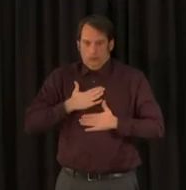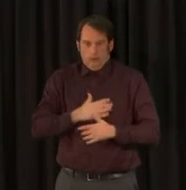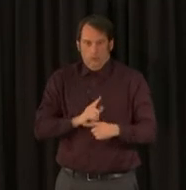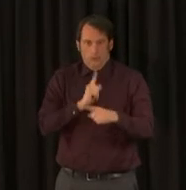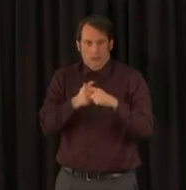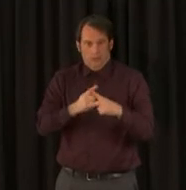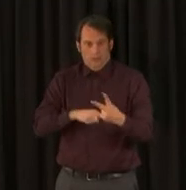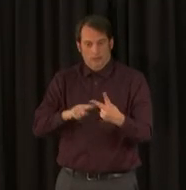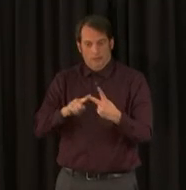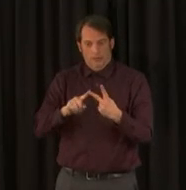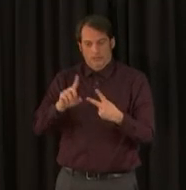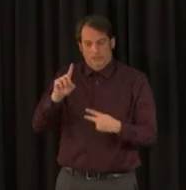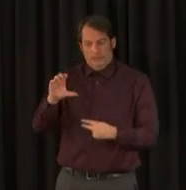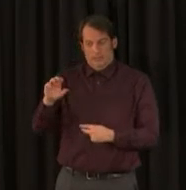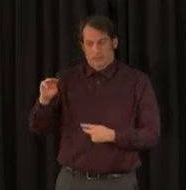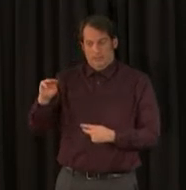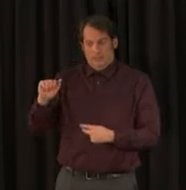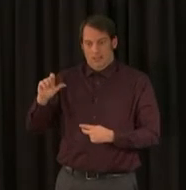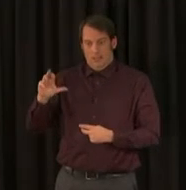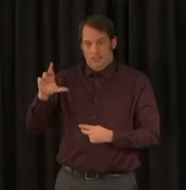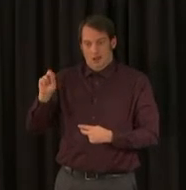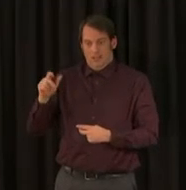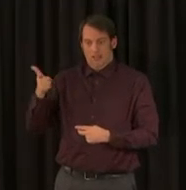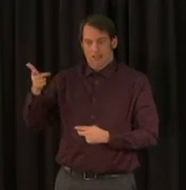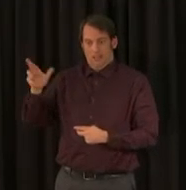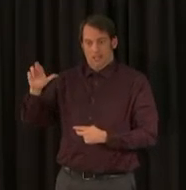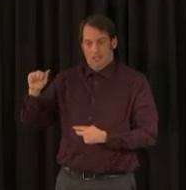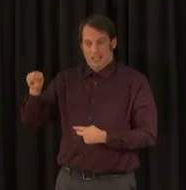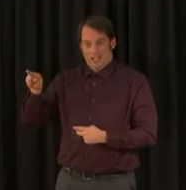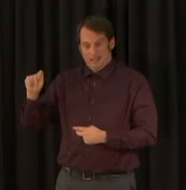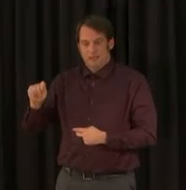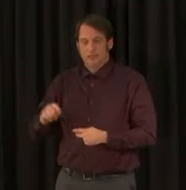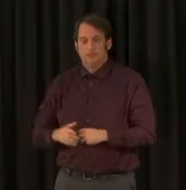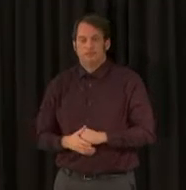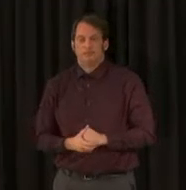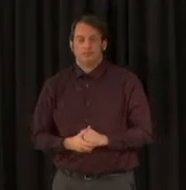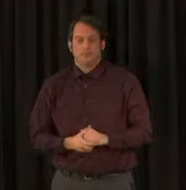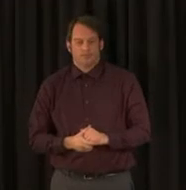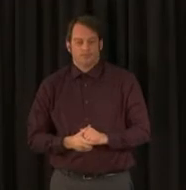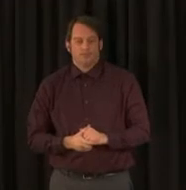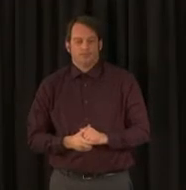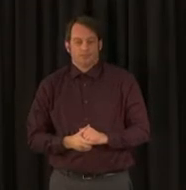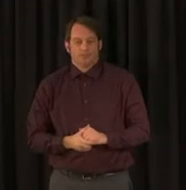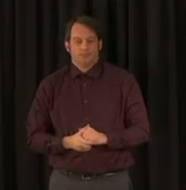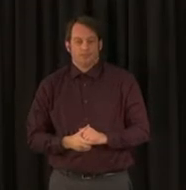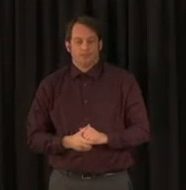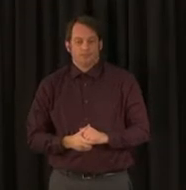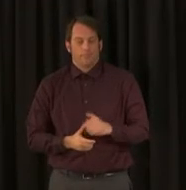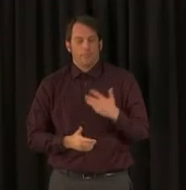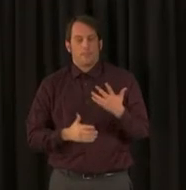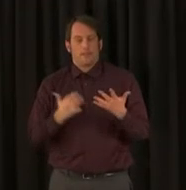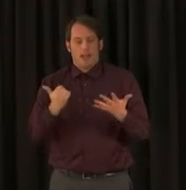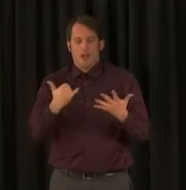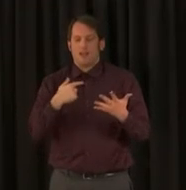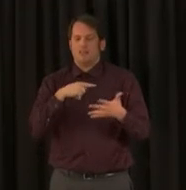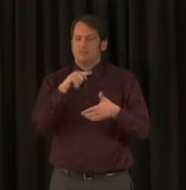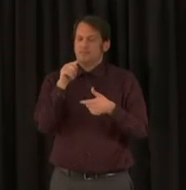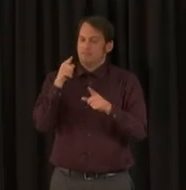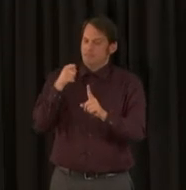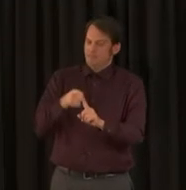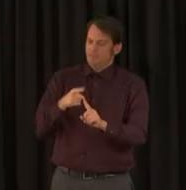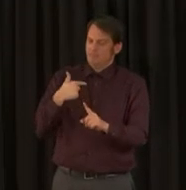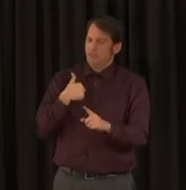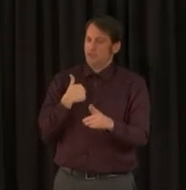grant. My question for SBA is we are concerned about